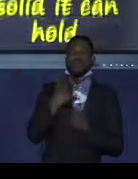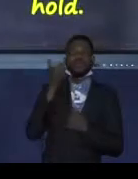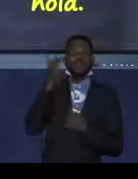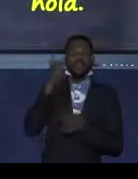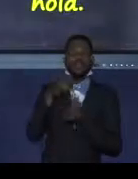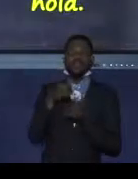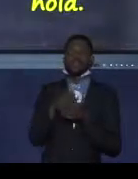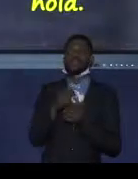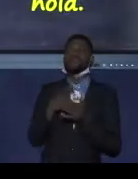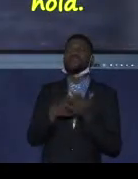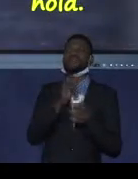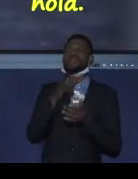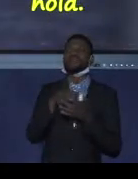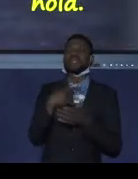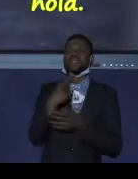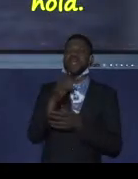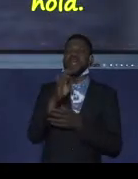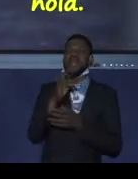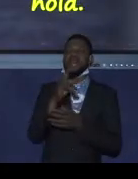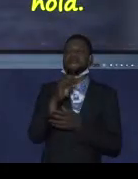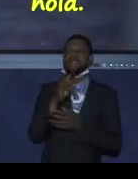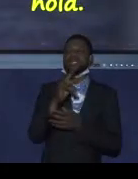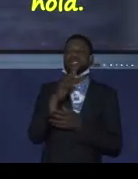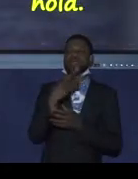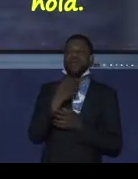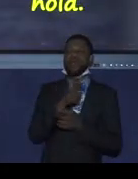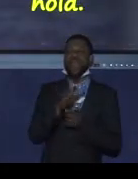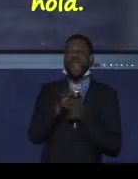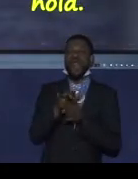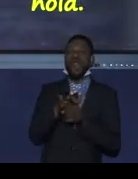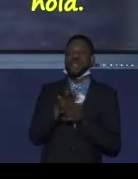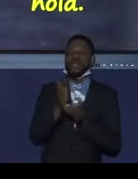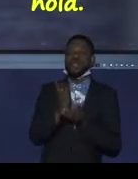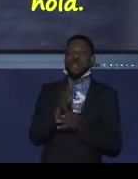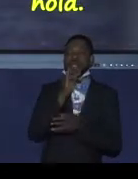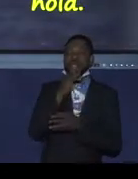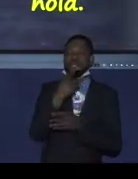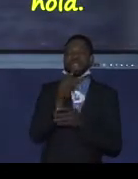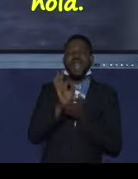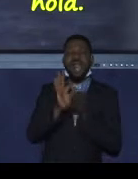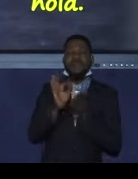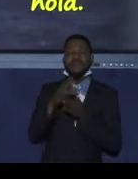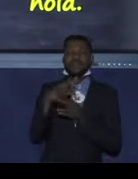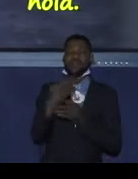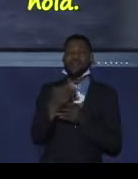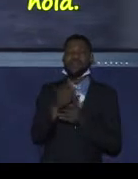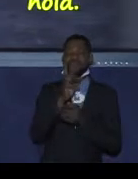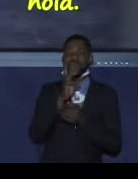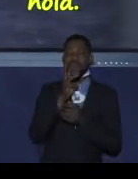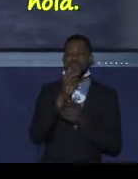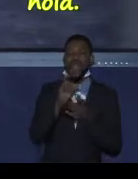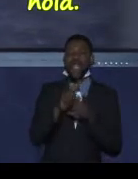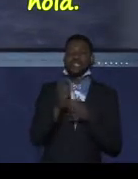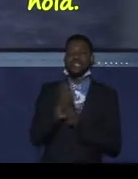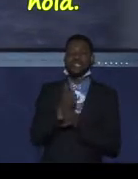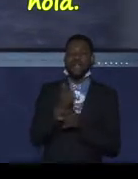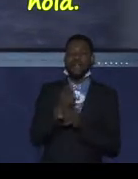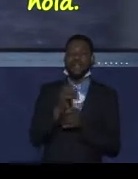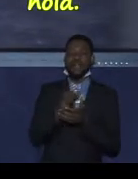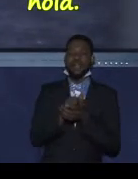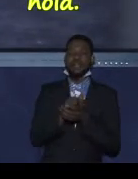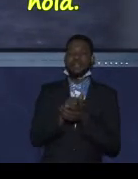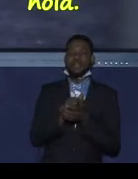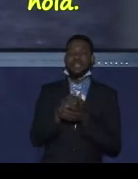it before, but what is it? The capacity of a container is the amount of liquid or